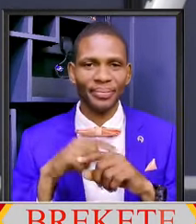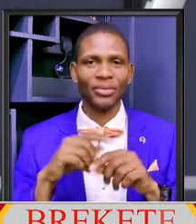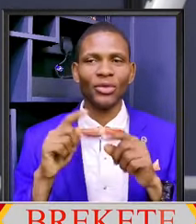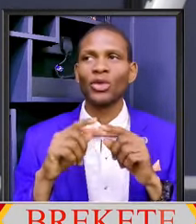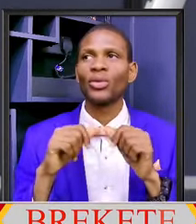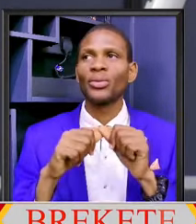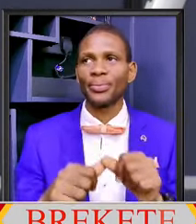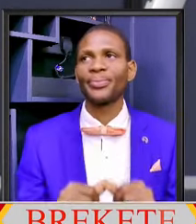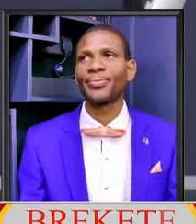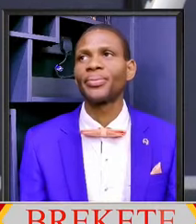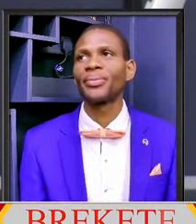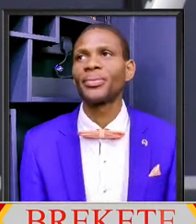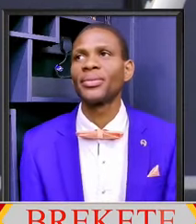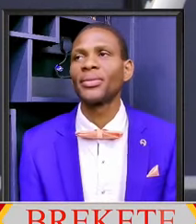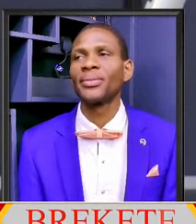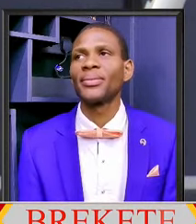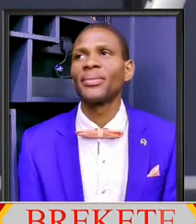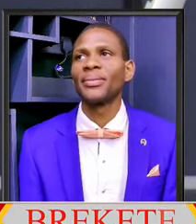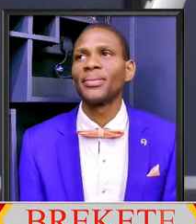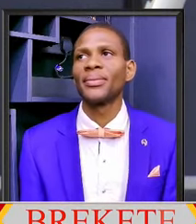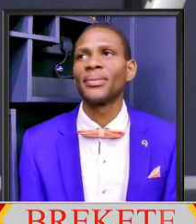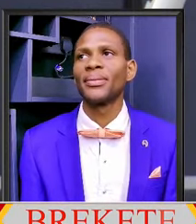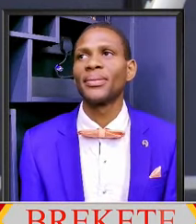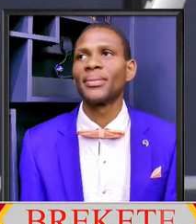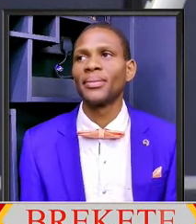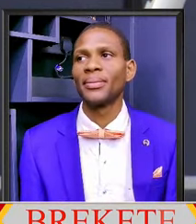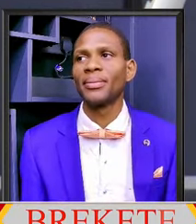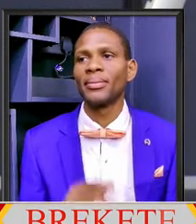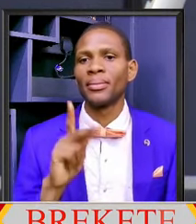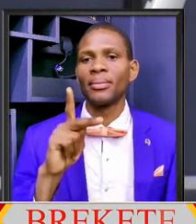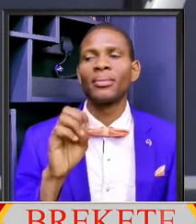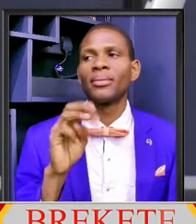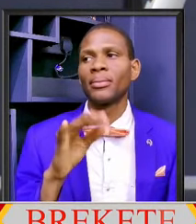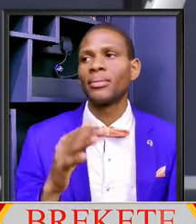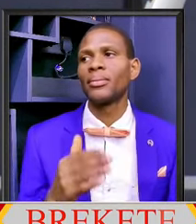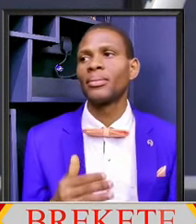give a signal to do the signal, make we continue to deliver. No, they go, yes, sir, Kemi.